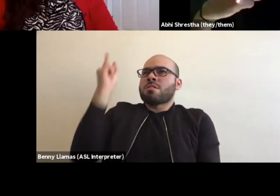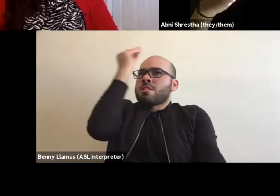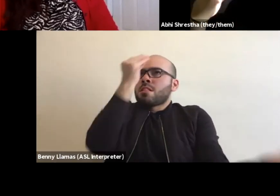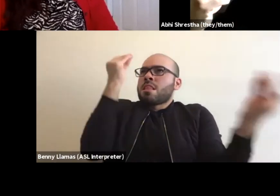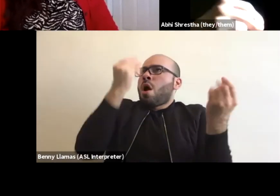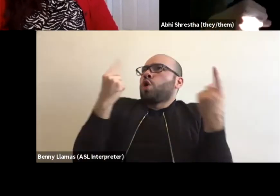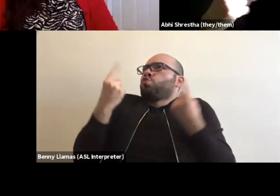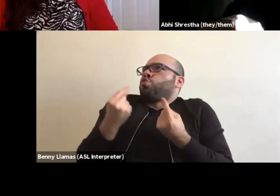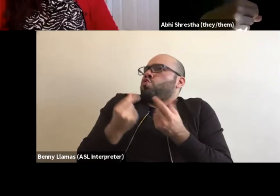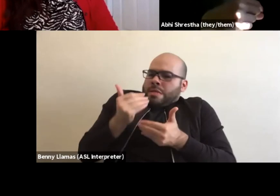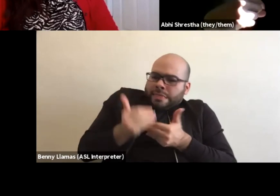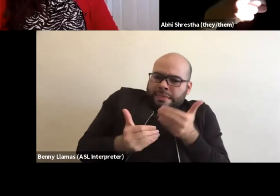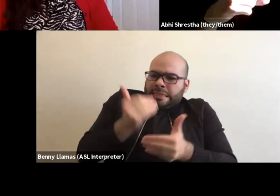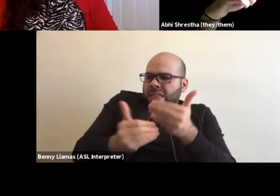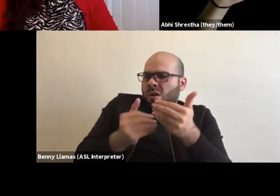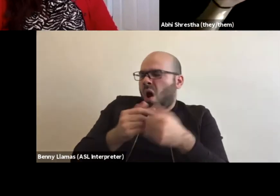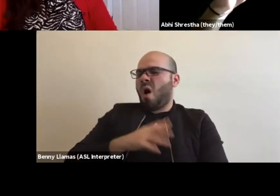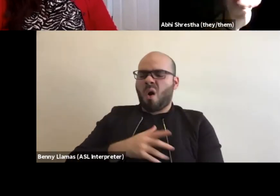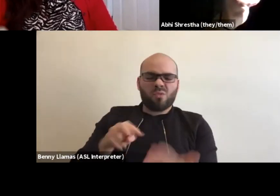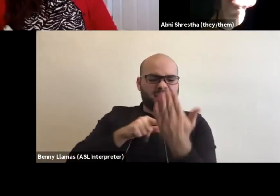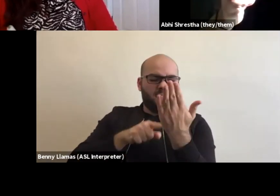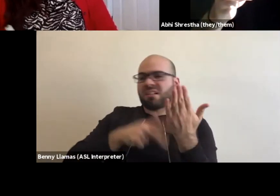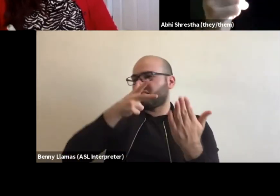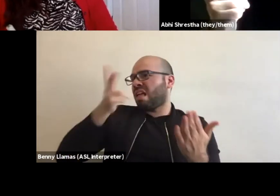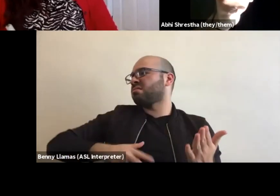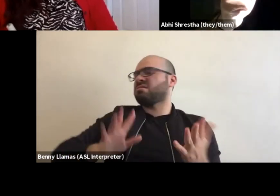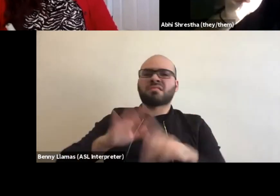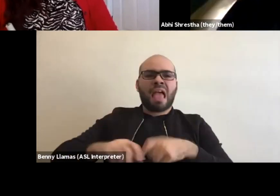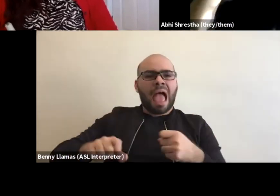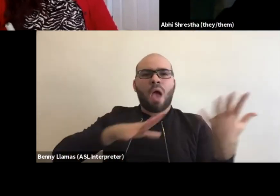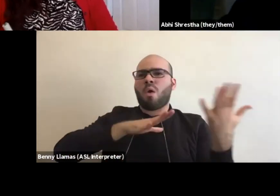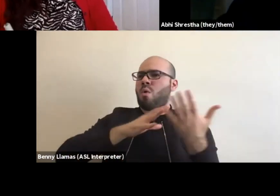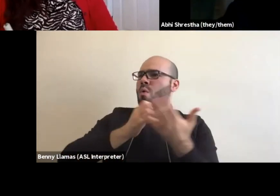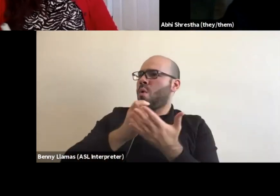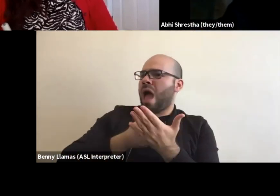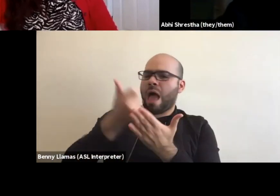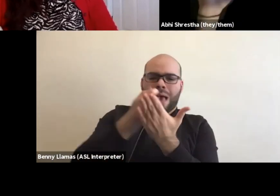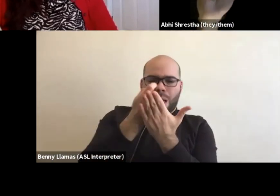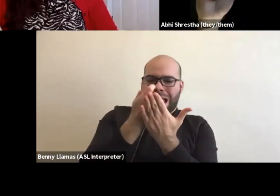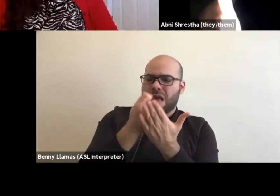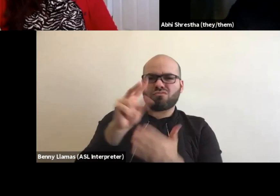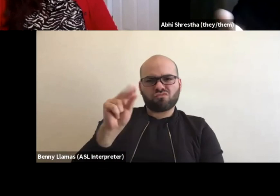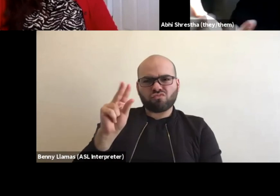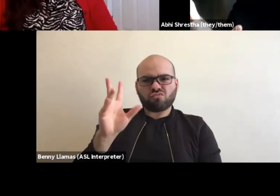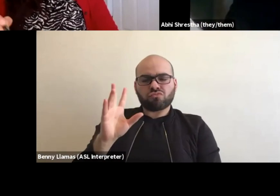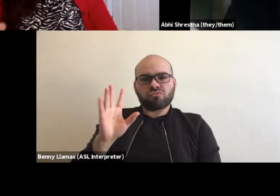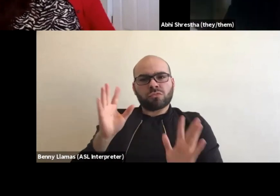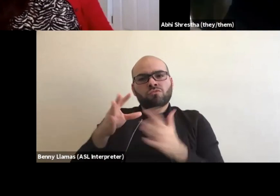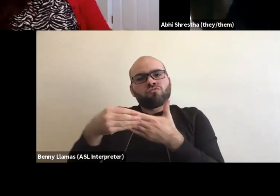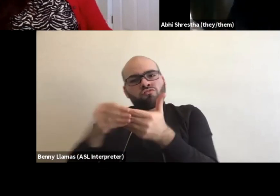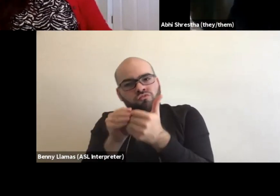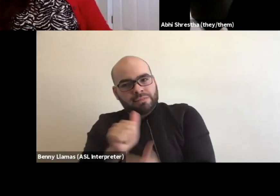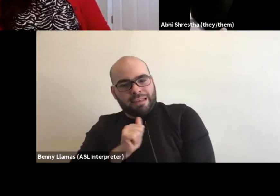this is bad. Oh, whatever. Like, I just need to trick myself a little bit to really, really engage that. And again, similarly,